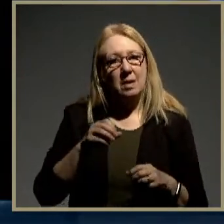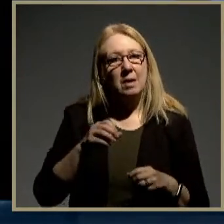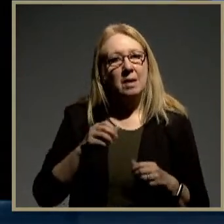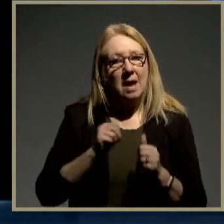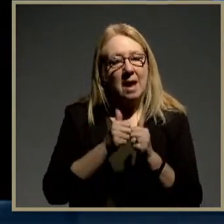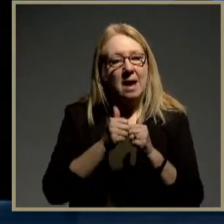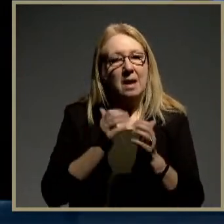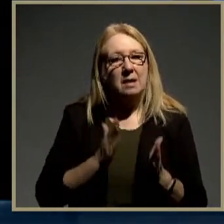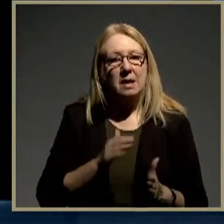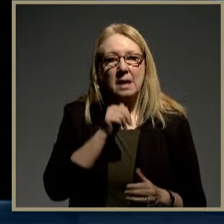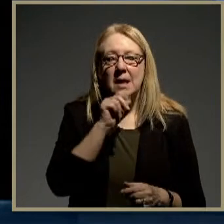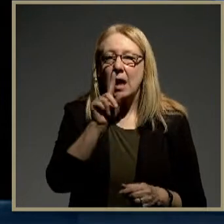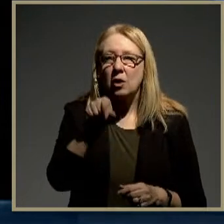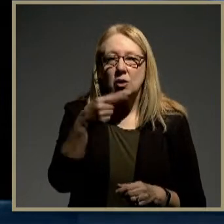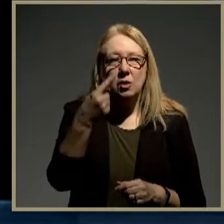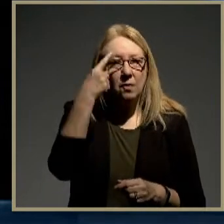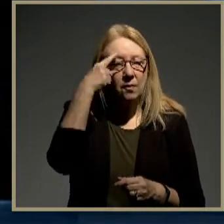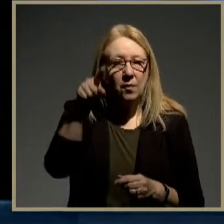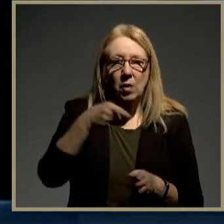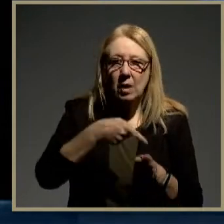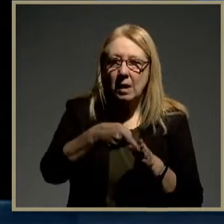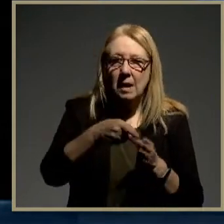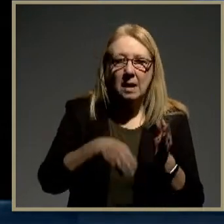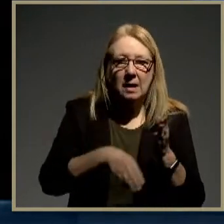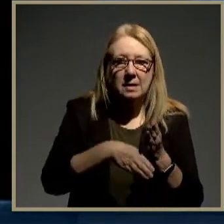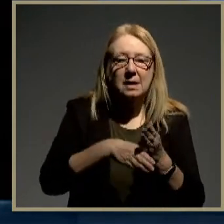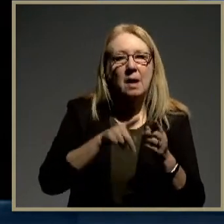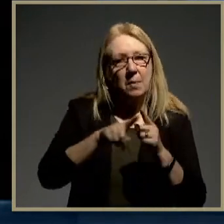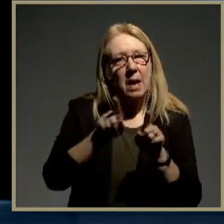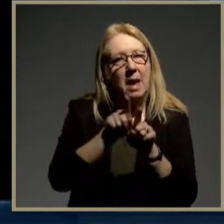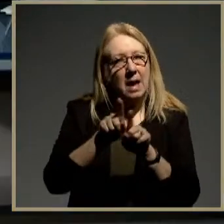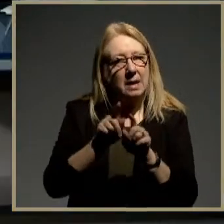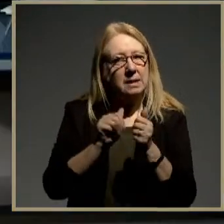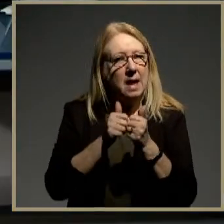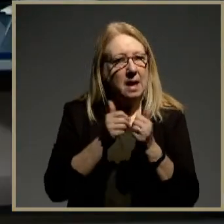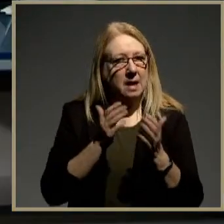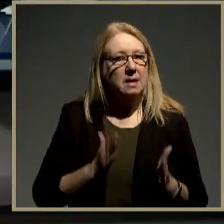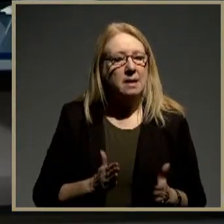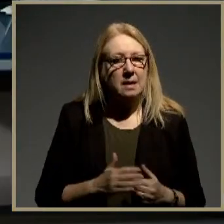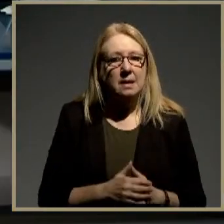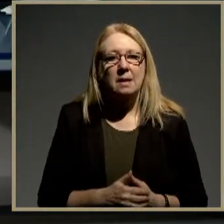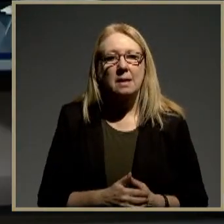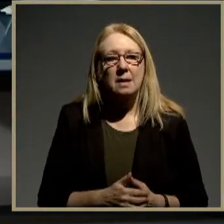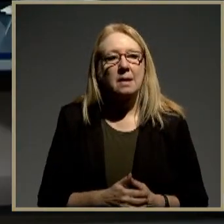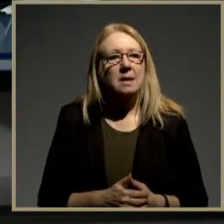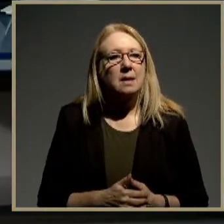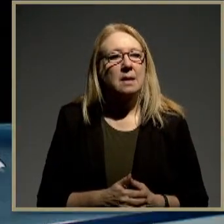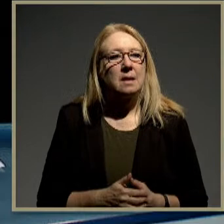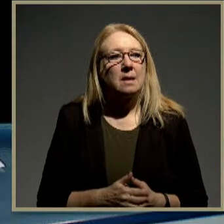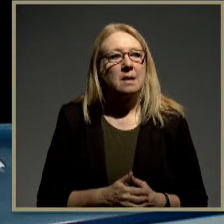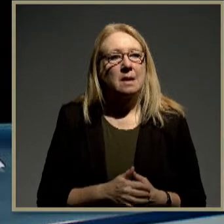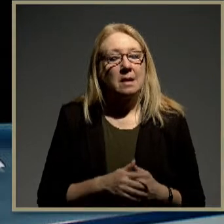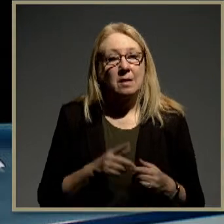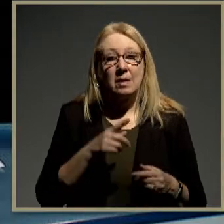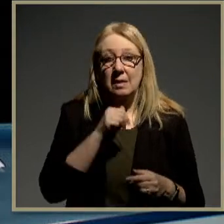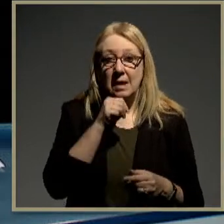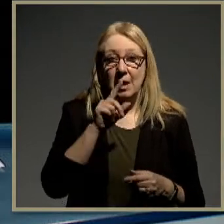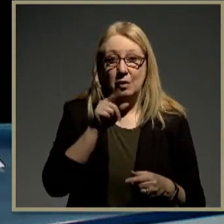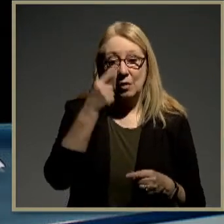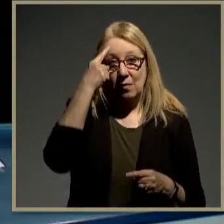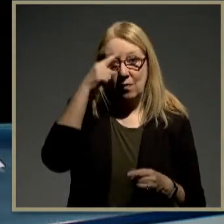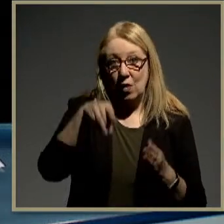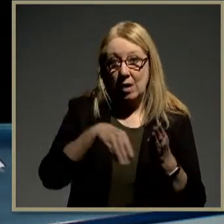not even just in soccer, but just as an athlete. So this is not just geared for a soccer player,